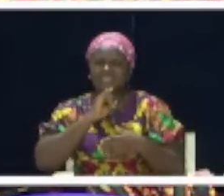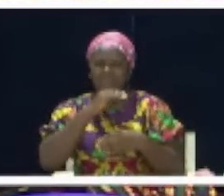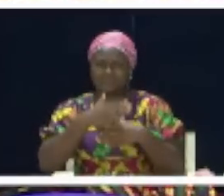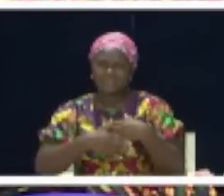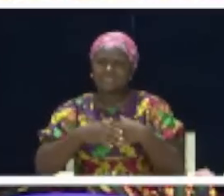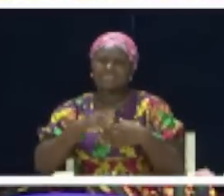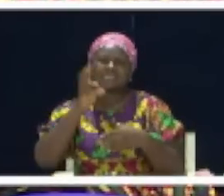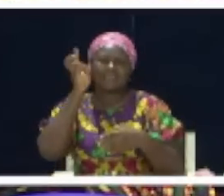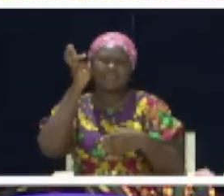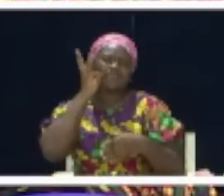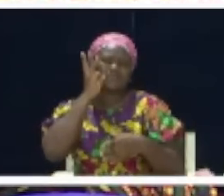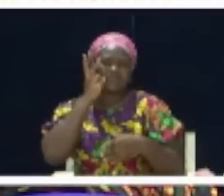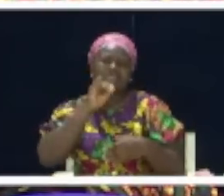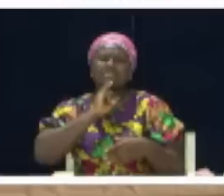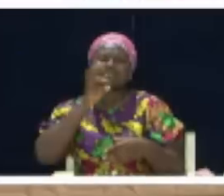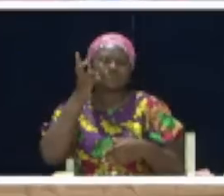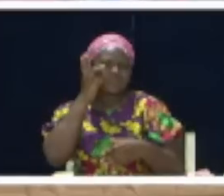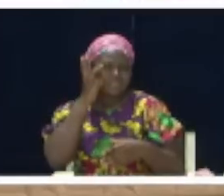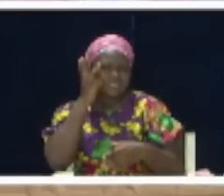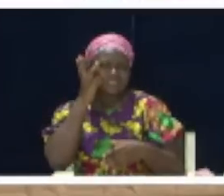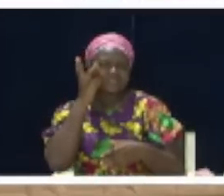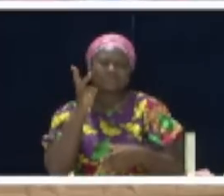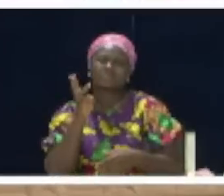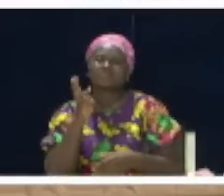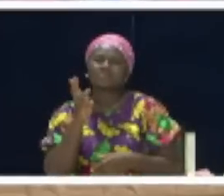Wine is wine.